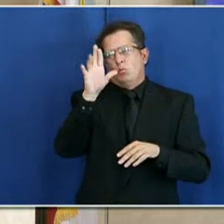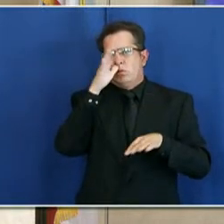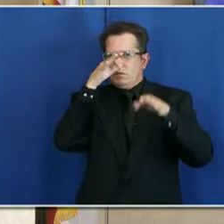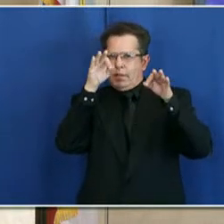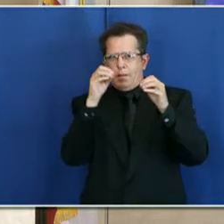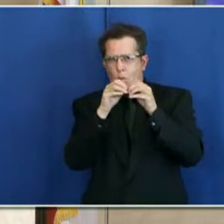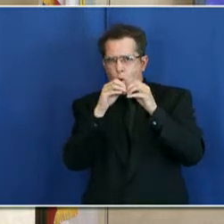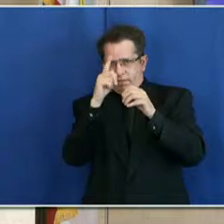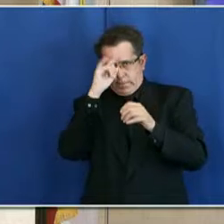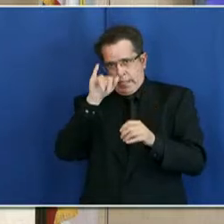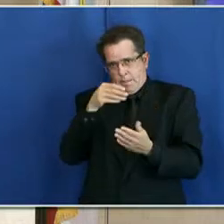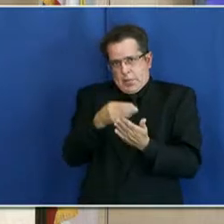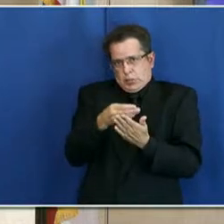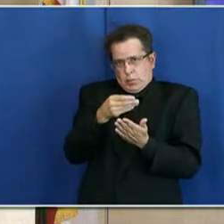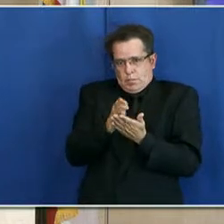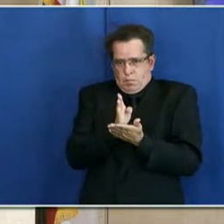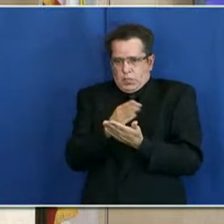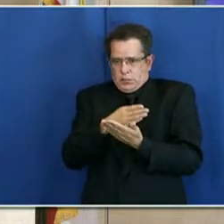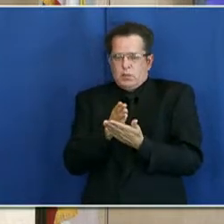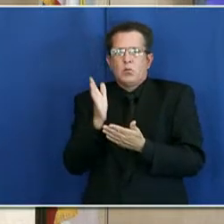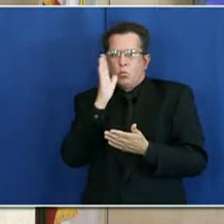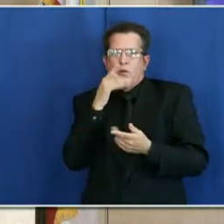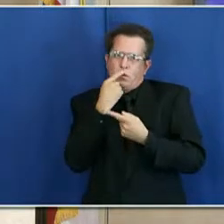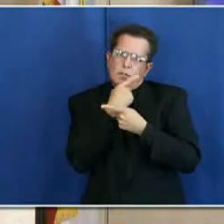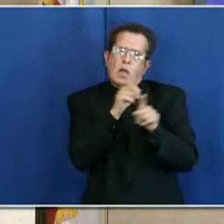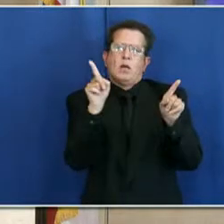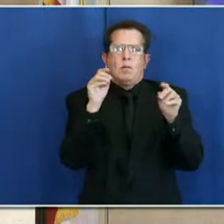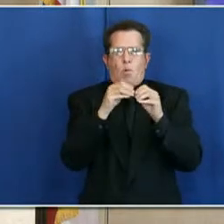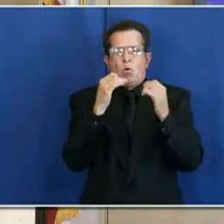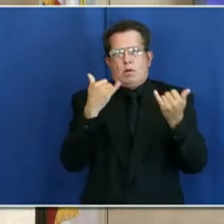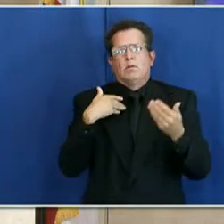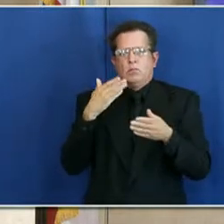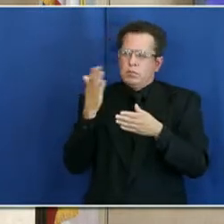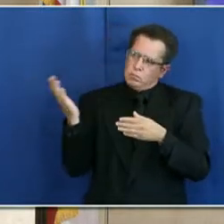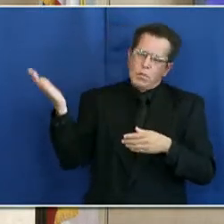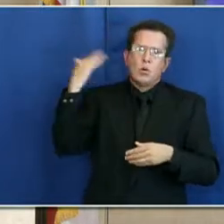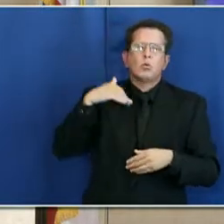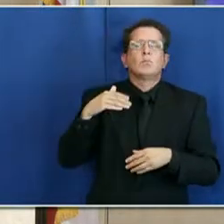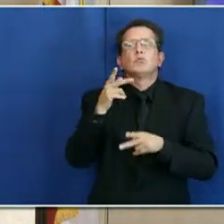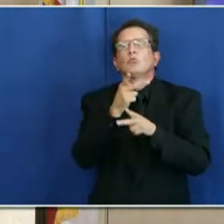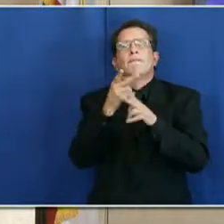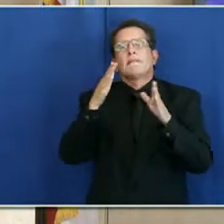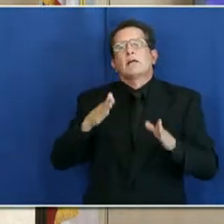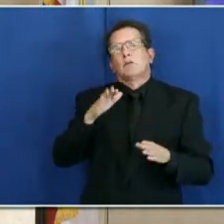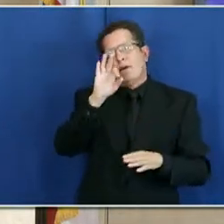regarding the budget and the updates, so let me call him up at this time.